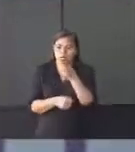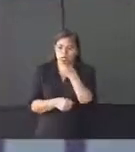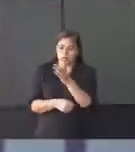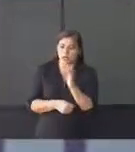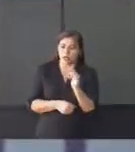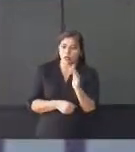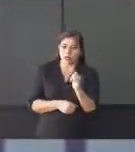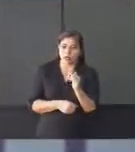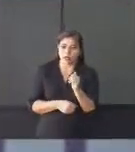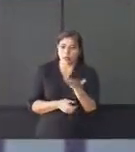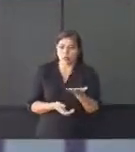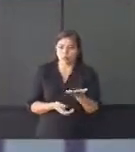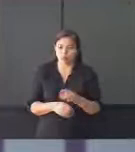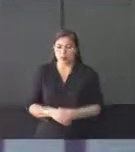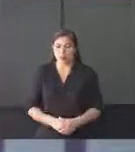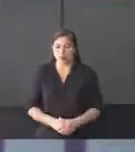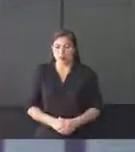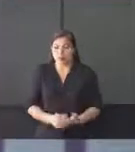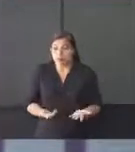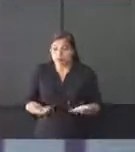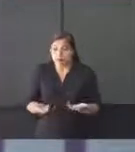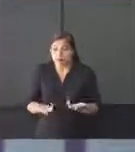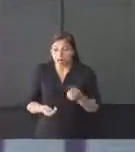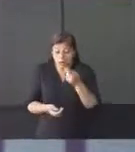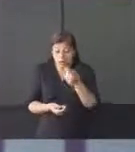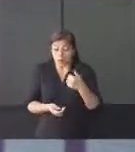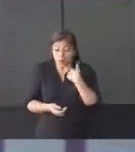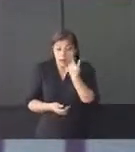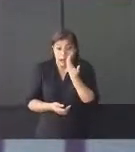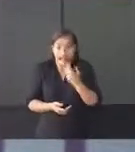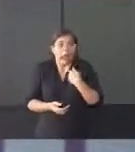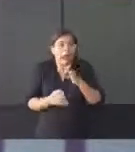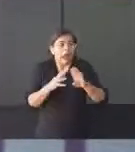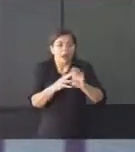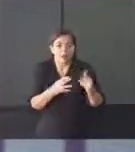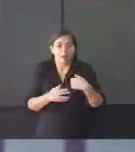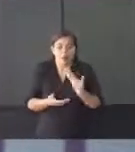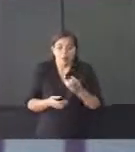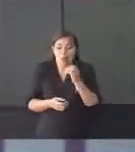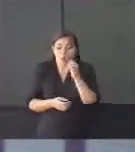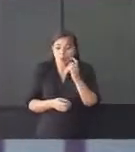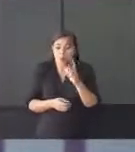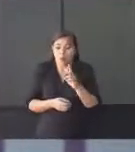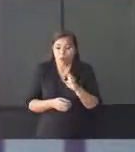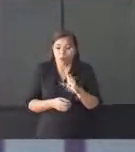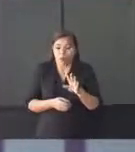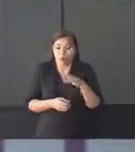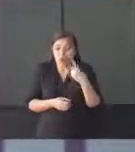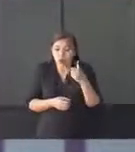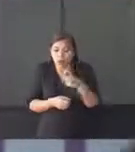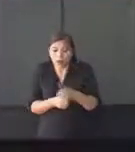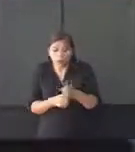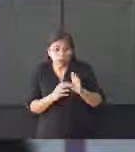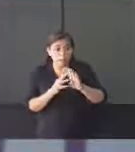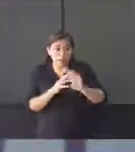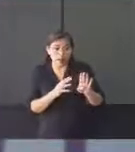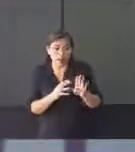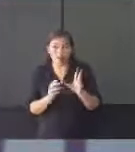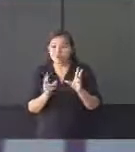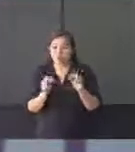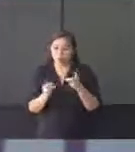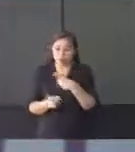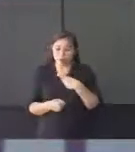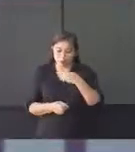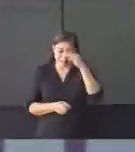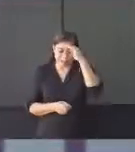Which one would you say goodbye? No one migrates by their own accord. We have to be aware of this. You